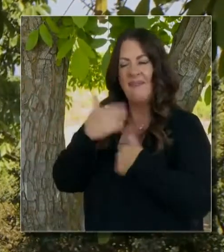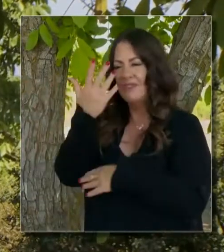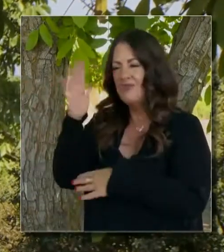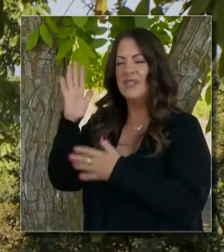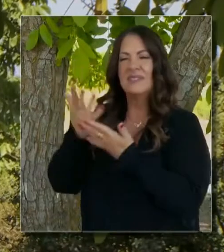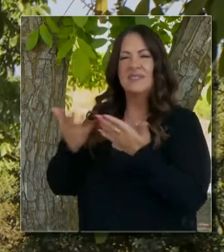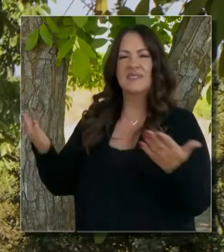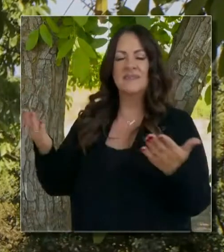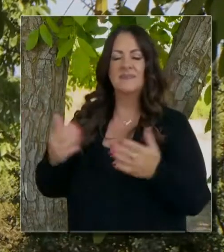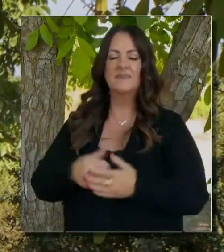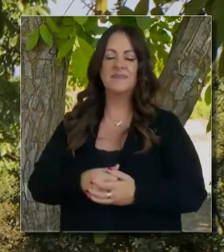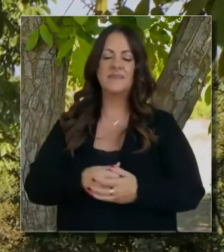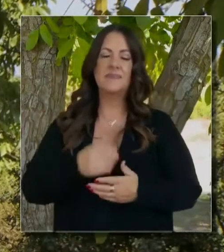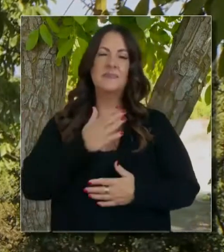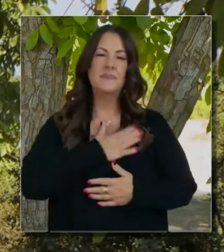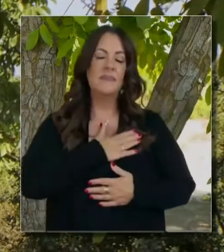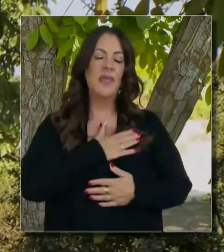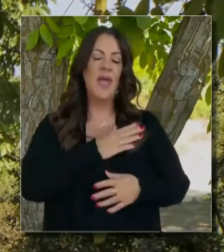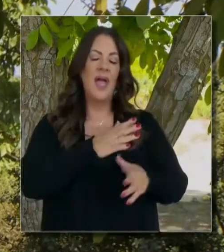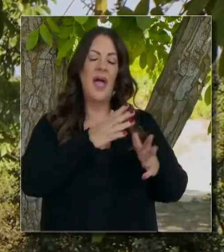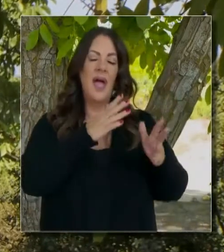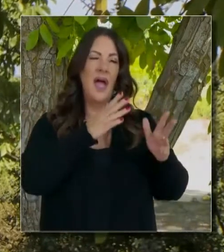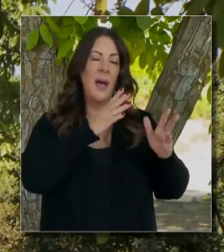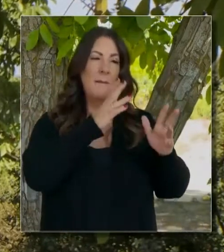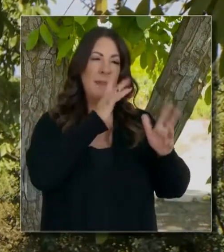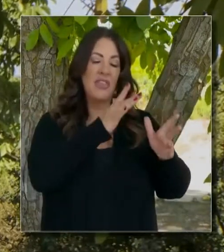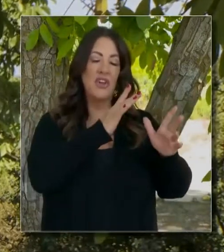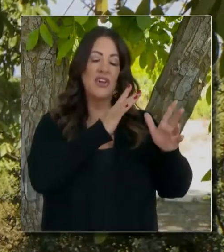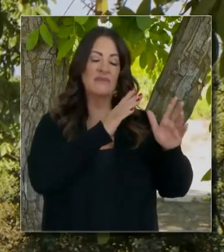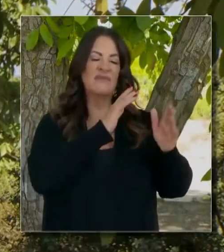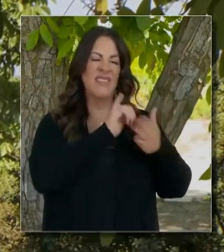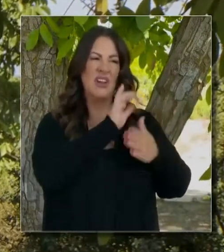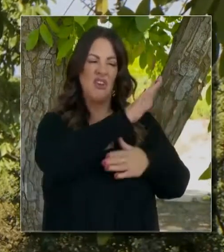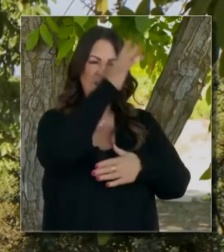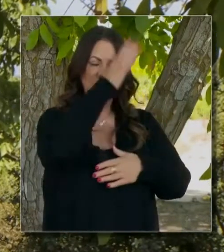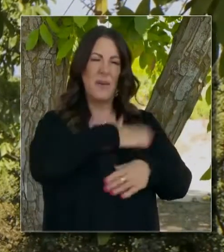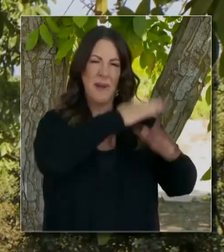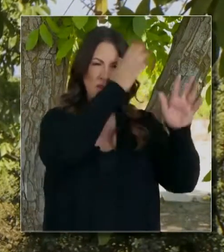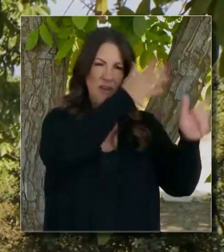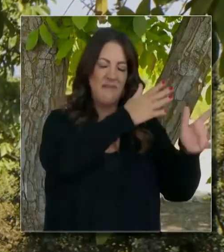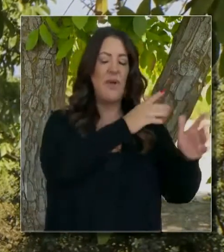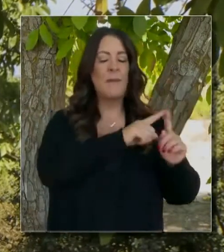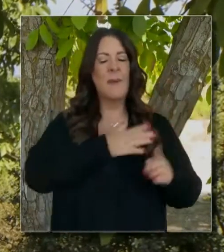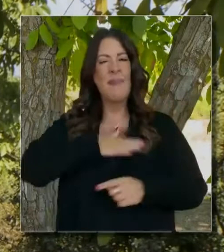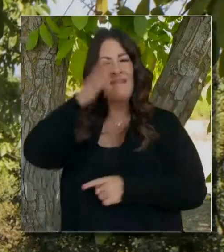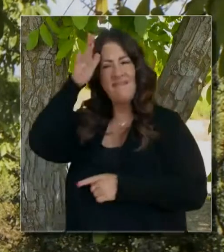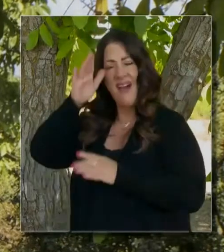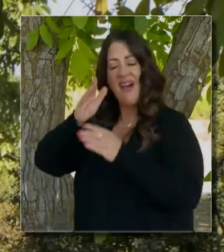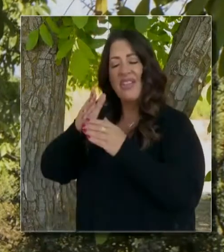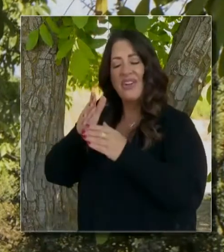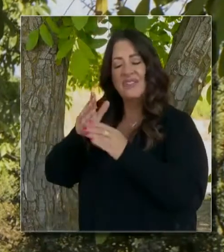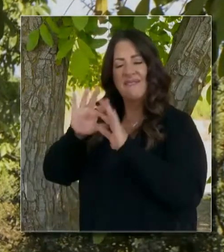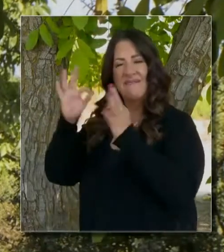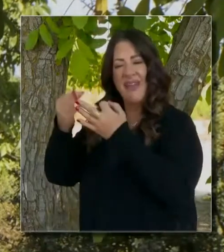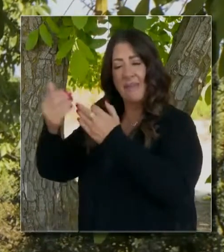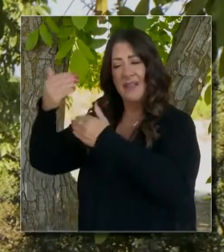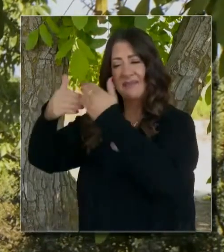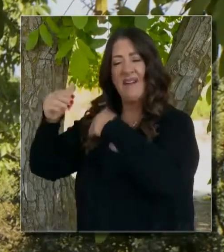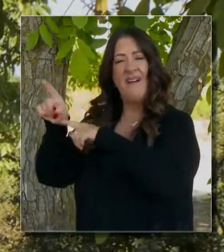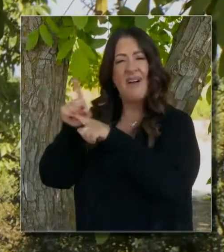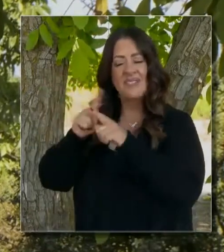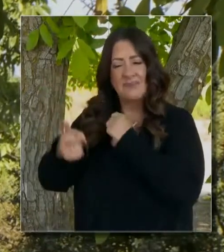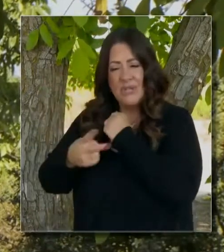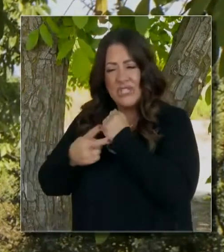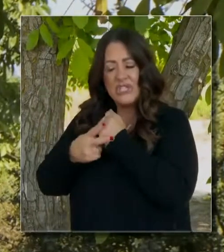my mother's side, my grandfather, Arthur Menzies, but on my father's side, left another legacy as it relates to preserving land, as he